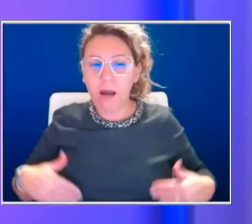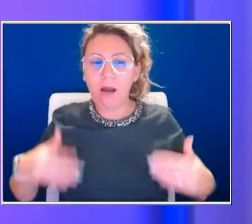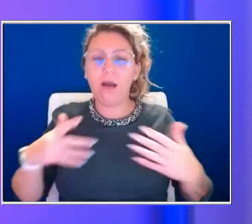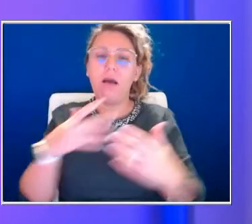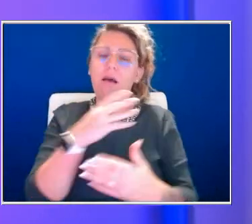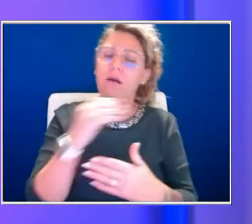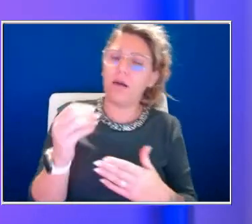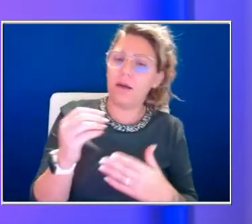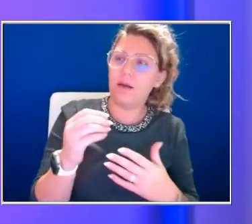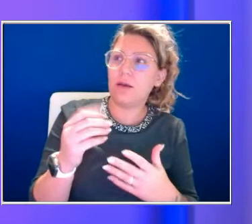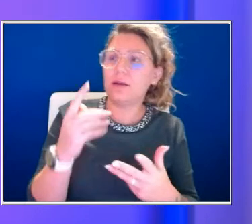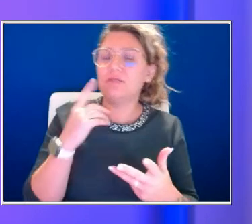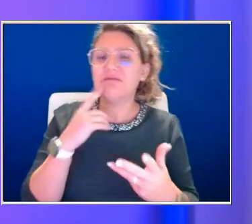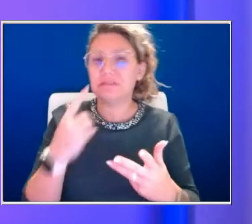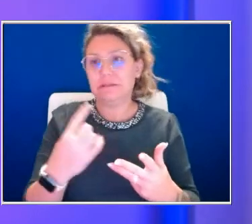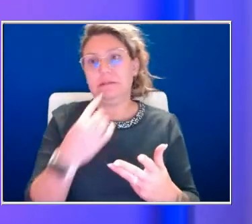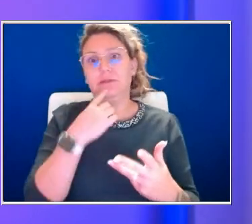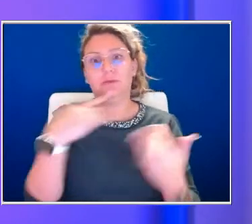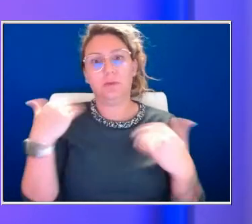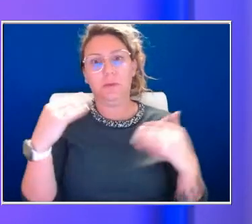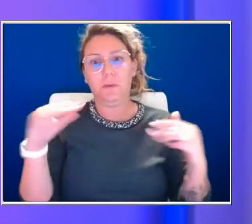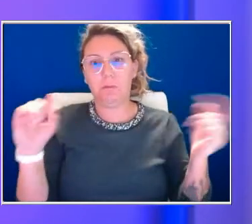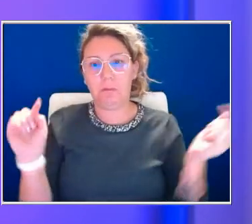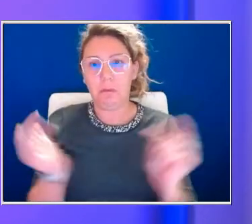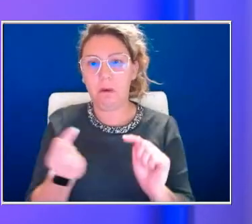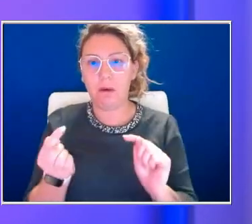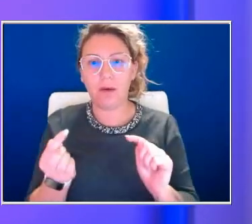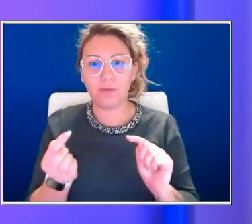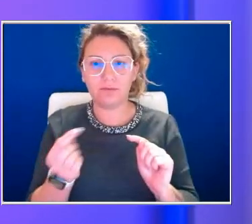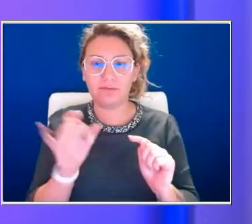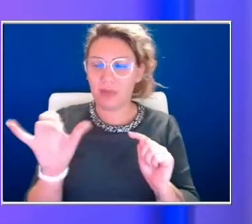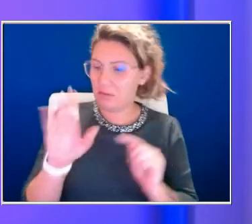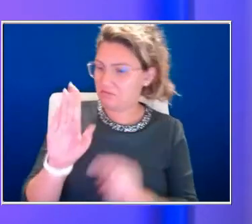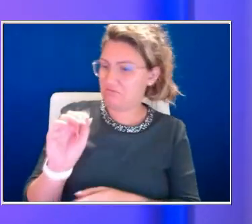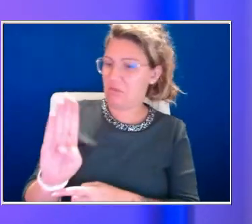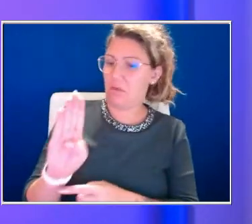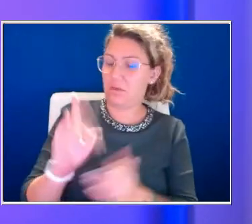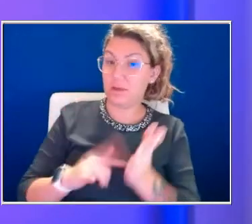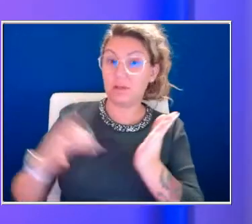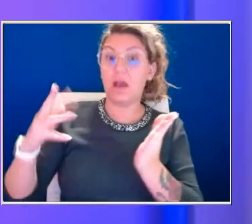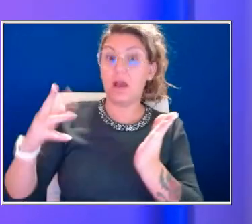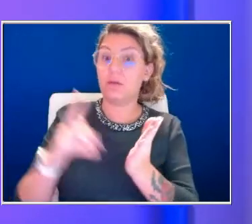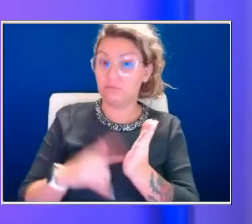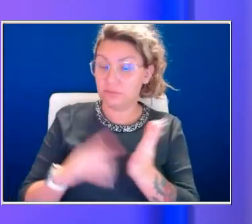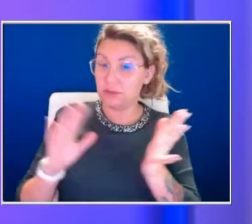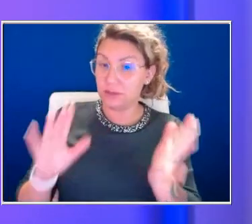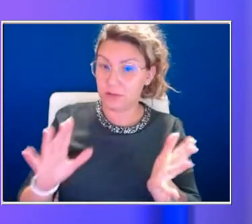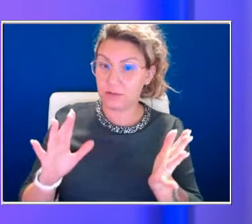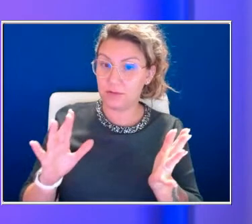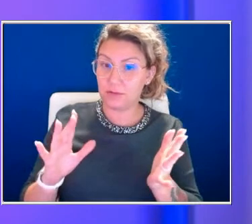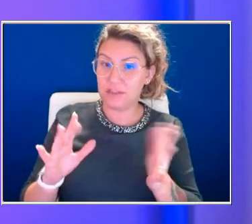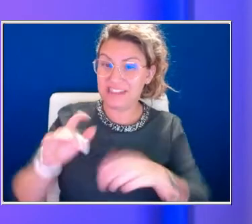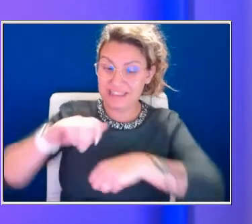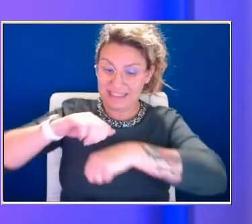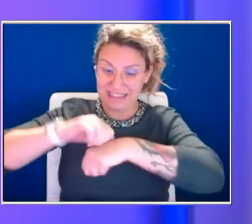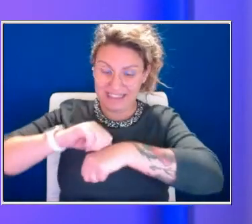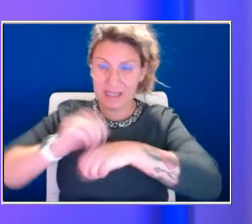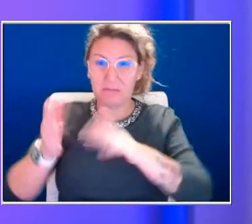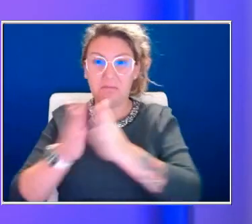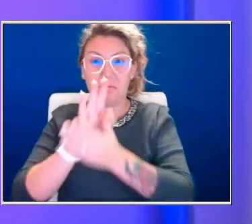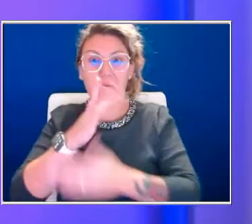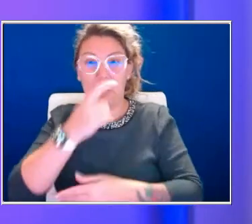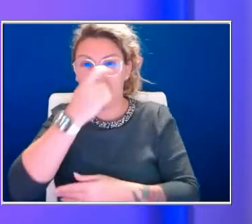pain, and sometimes, like Bob said, the skin becomes so thin that sometimes they can